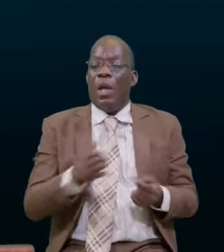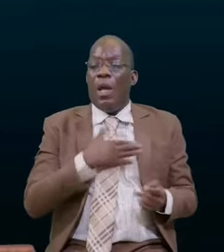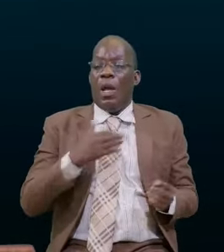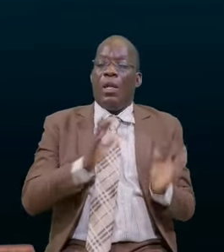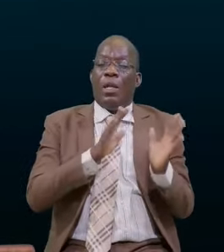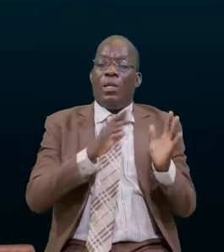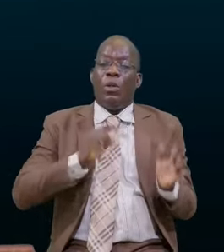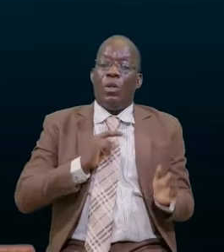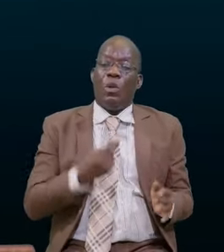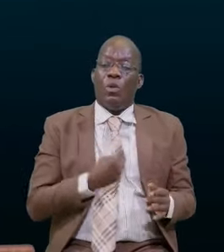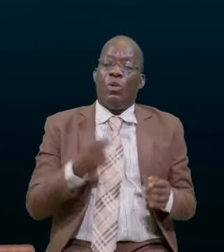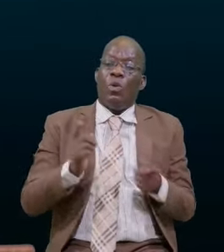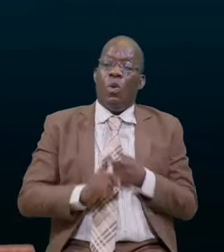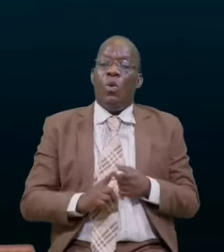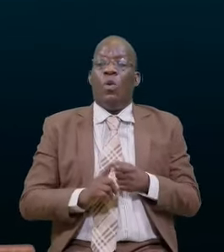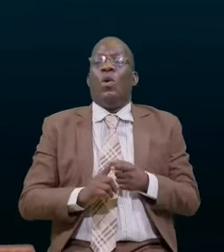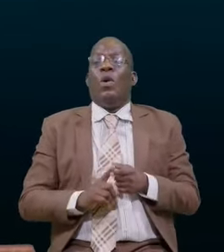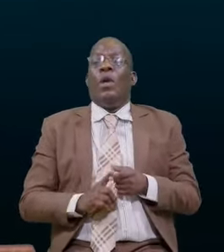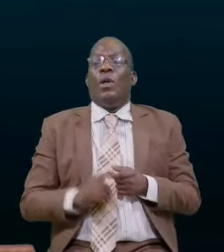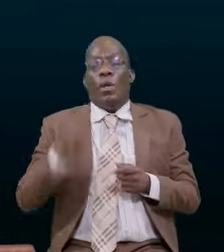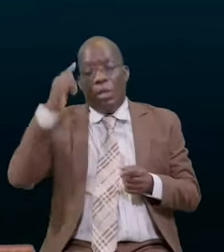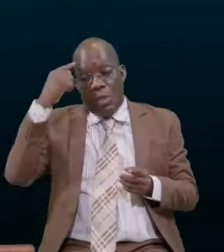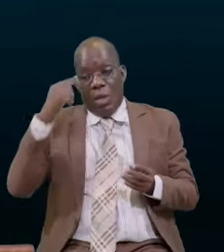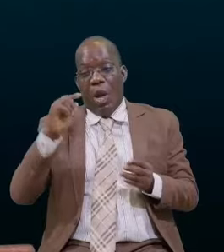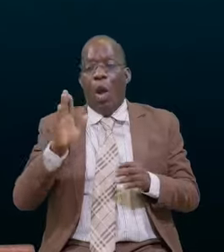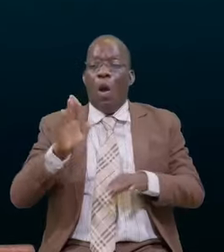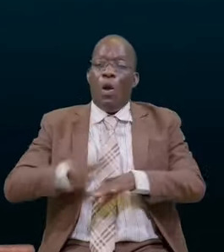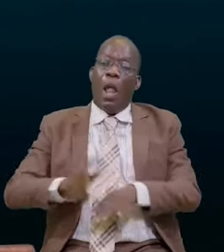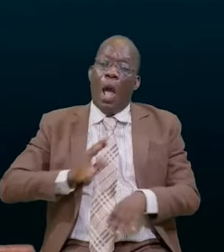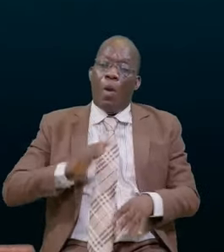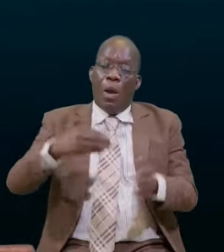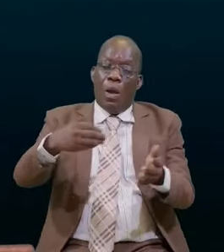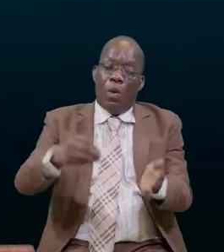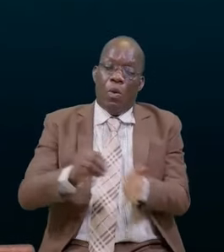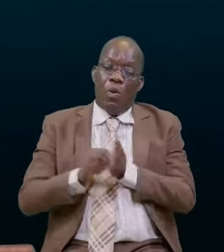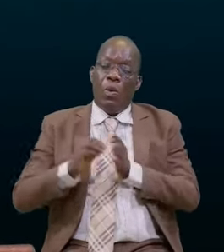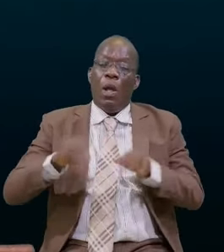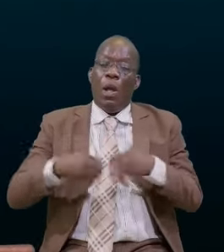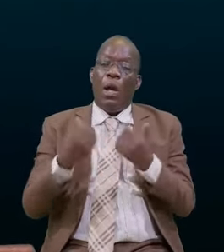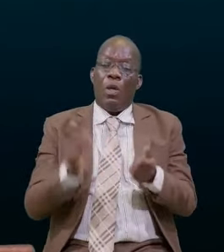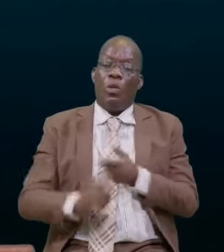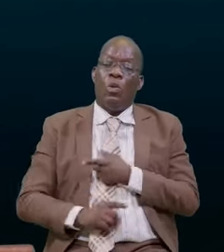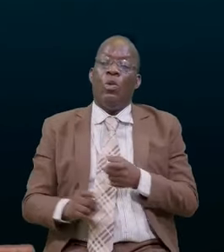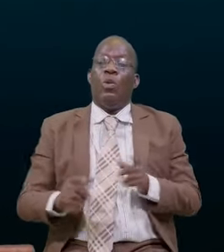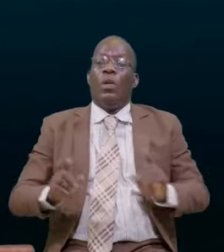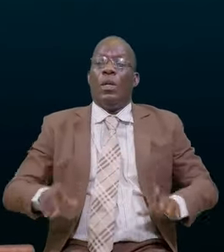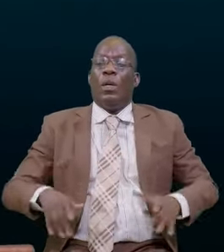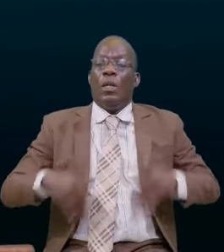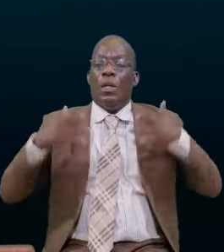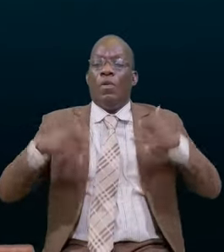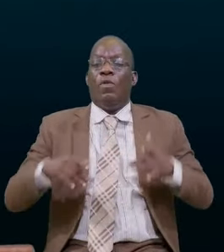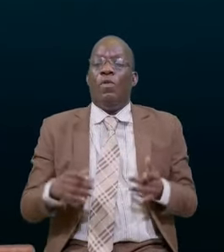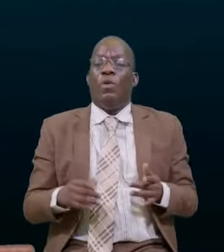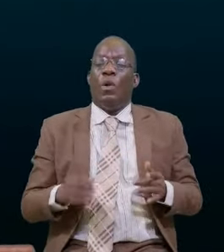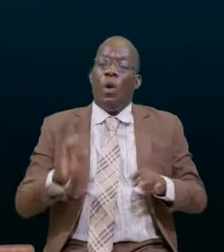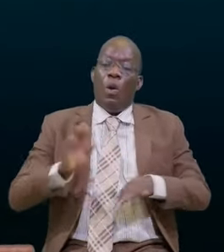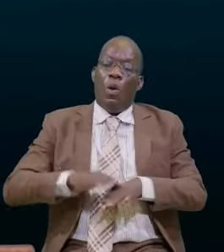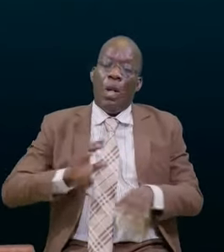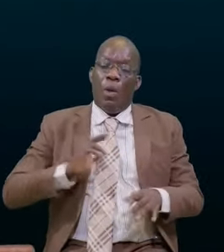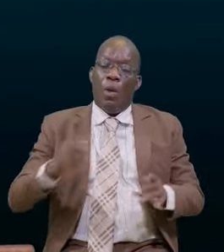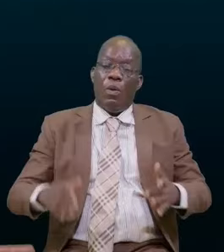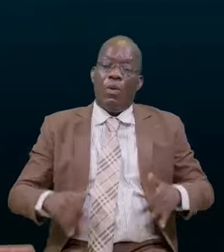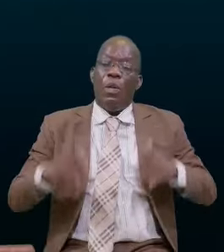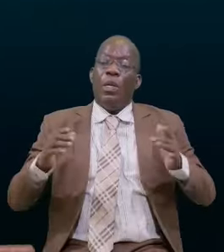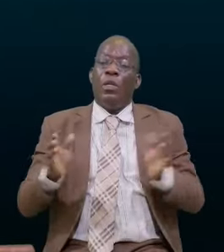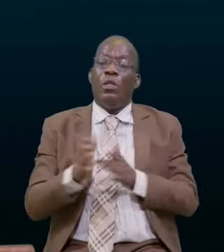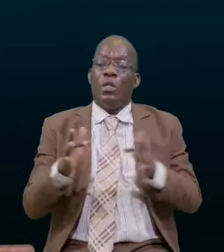hence forth no Jesus Christ took away our sins when he died on the cross at Calvary